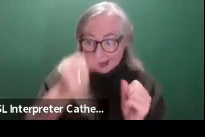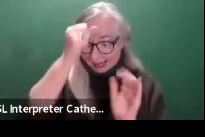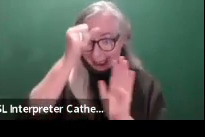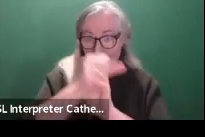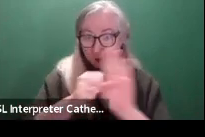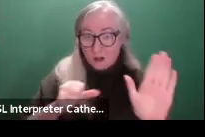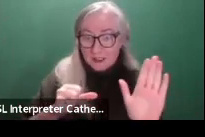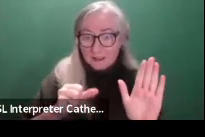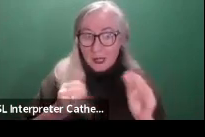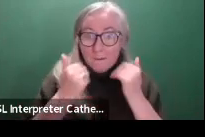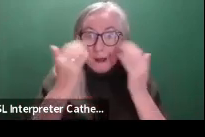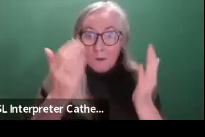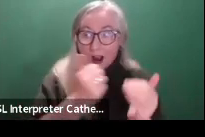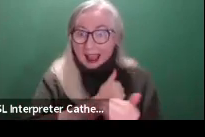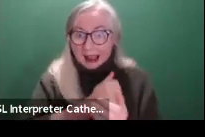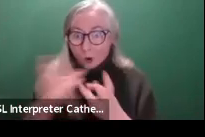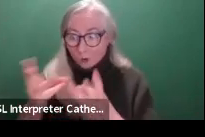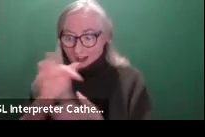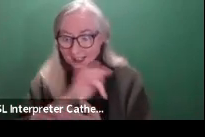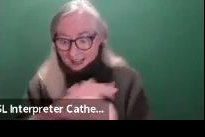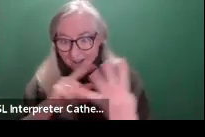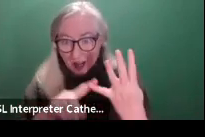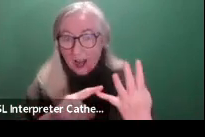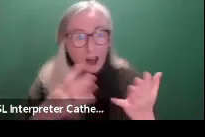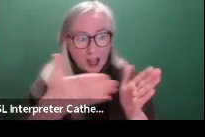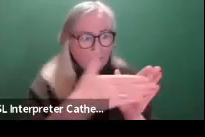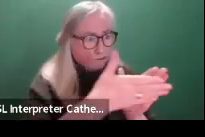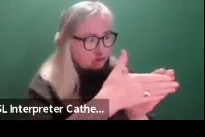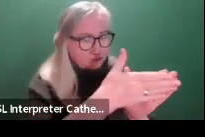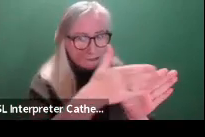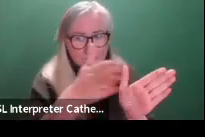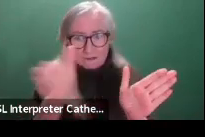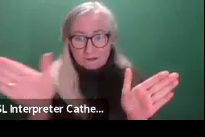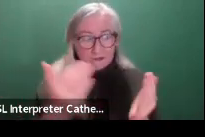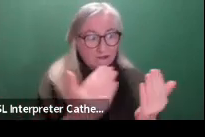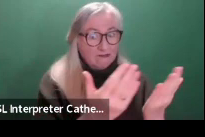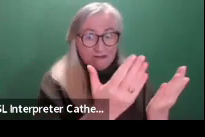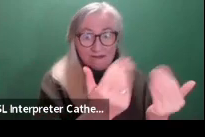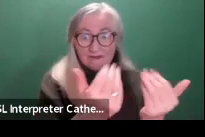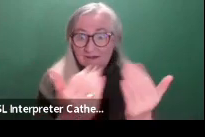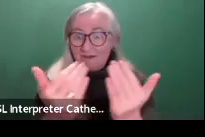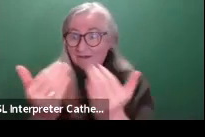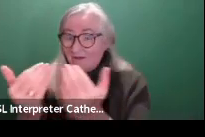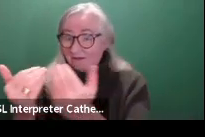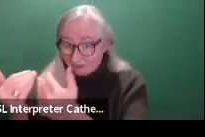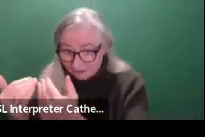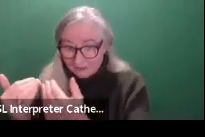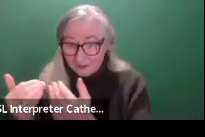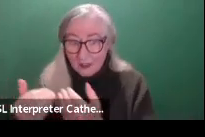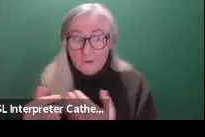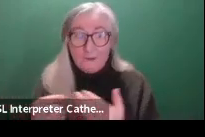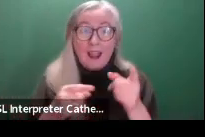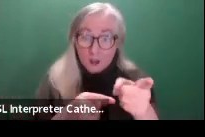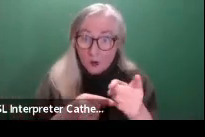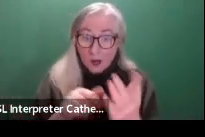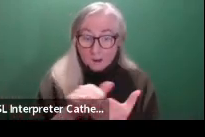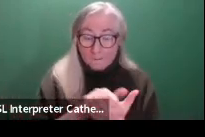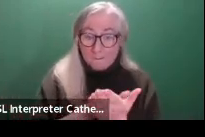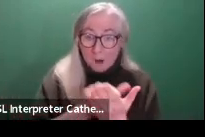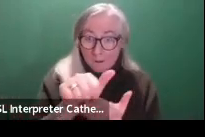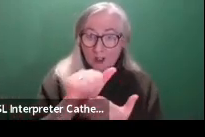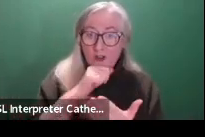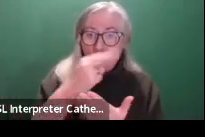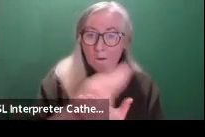of menopause in the workplace themselves. They heard from a whole range of people and took evidence from them. But they published a